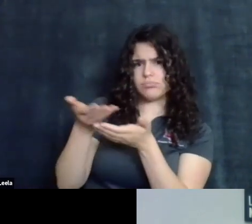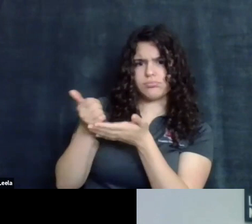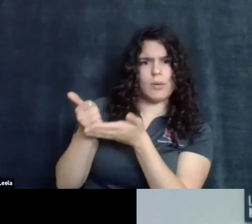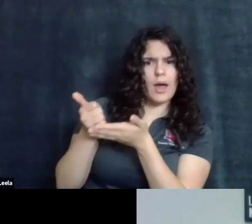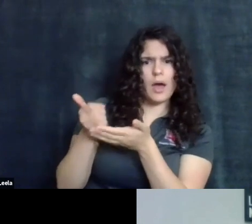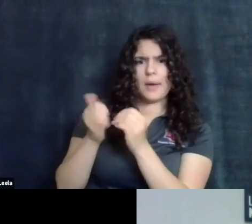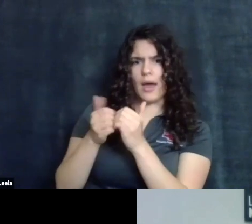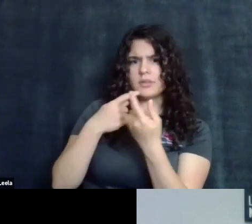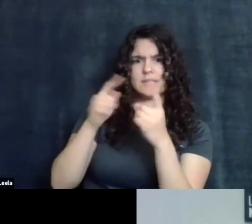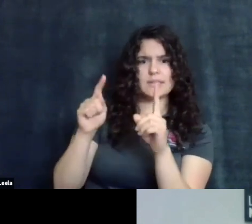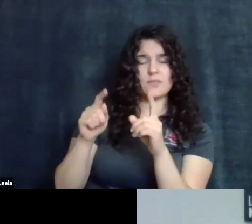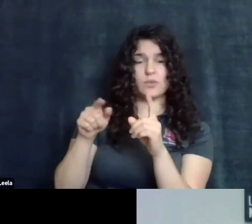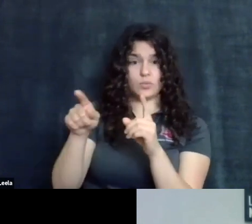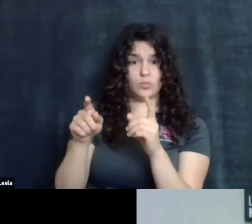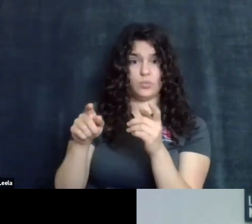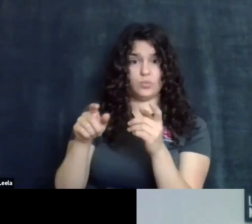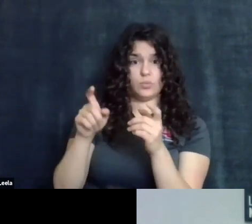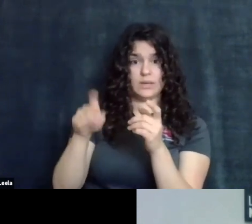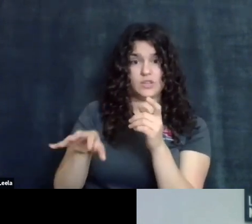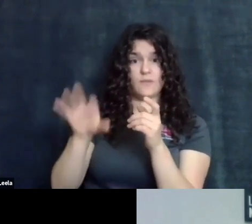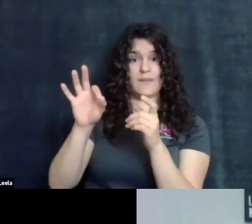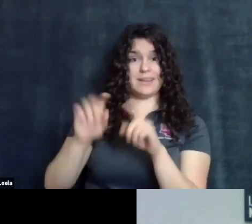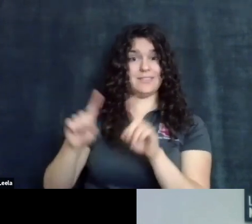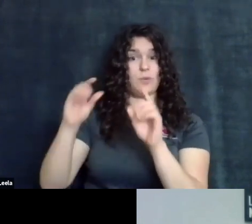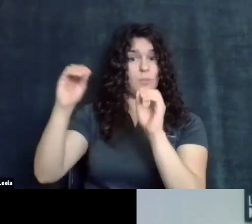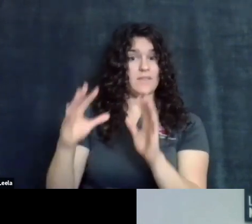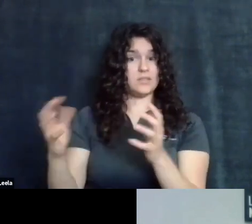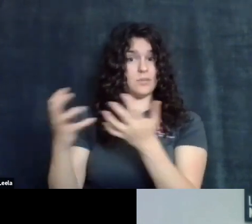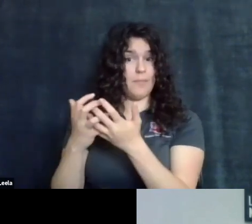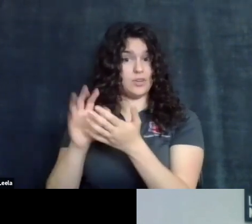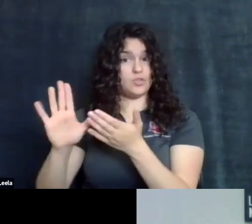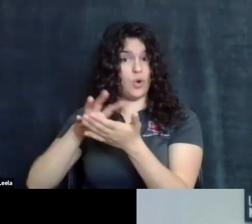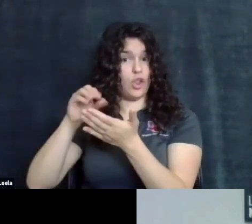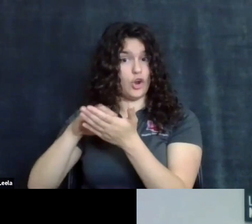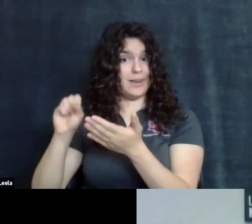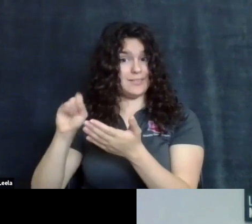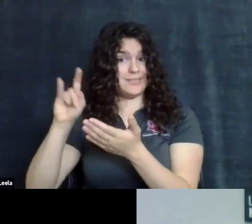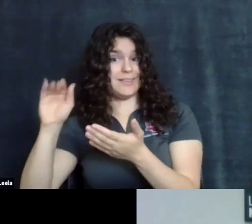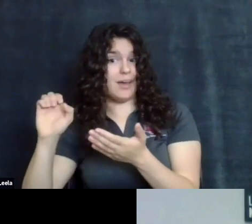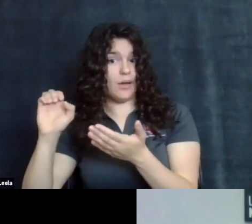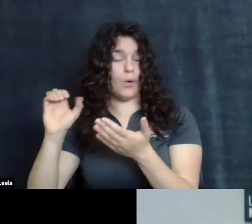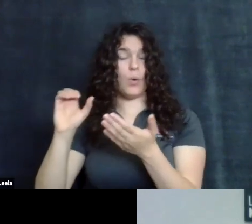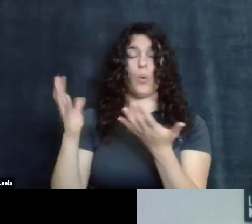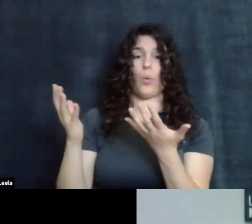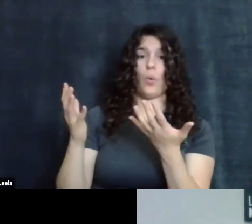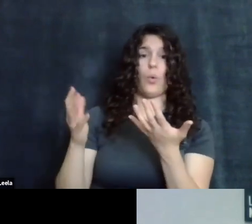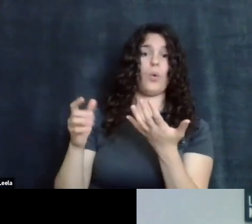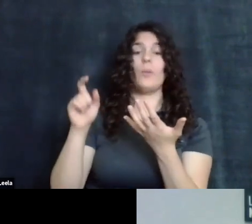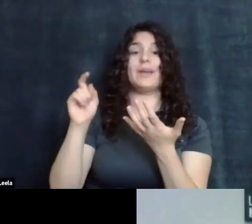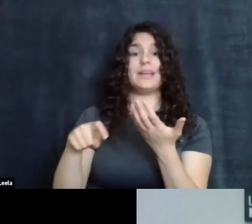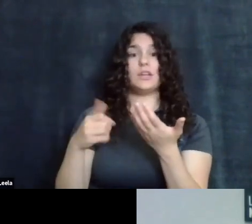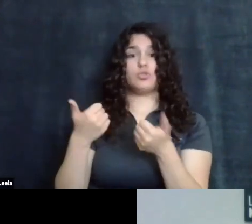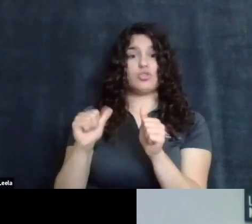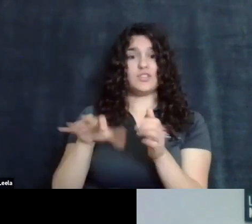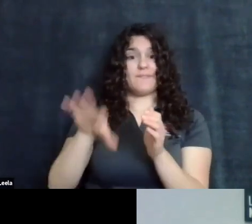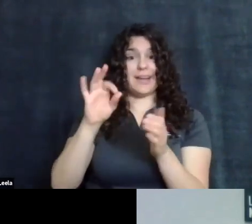successful? Do we need to take a look at finding a professor that matches your learning style? Do we need to get you a computer, or what